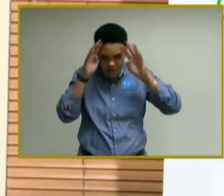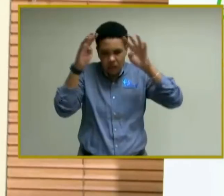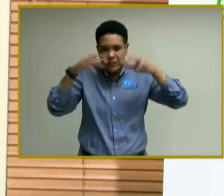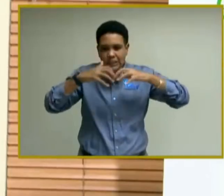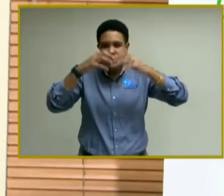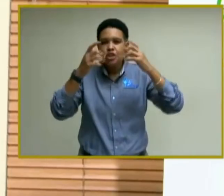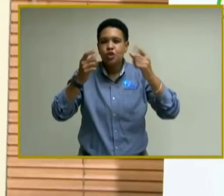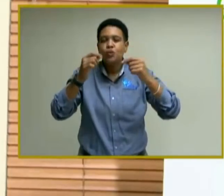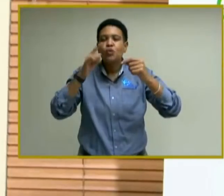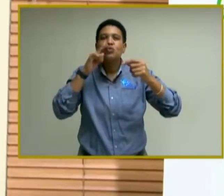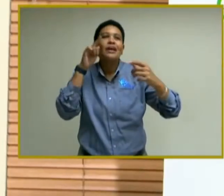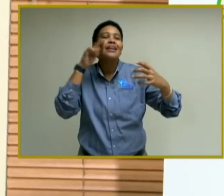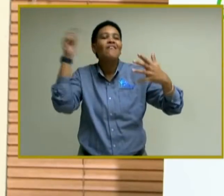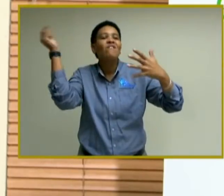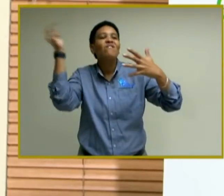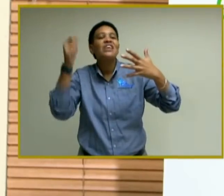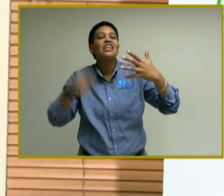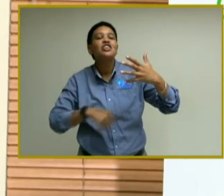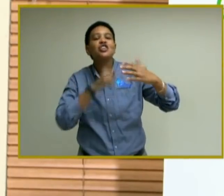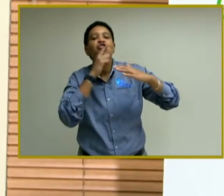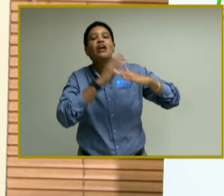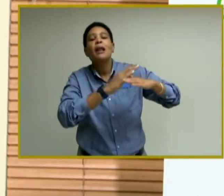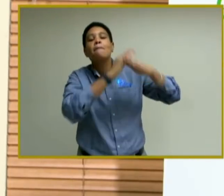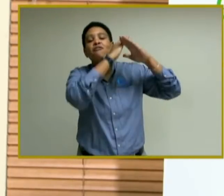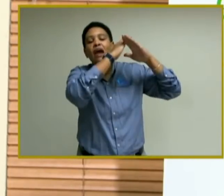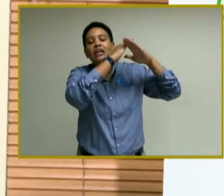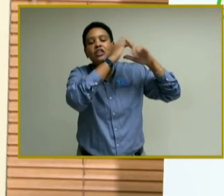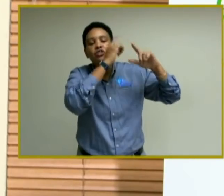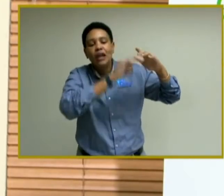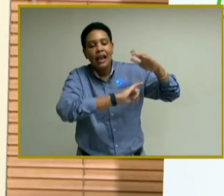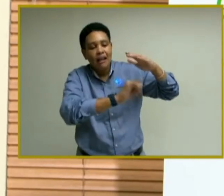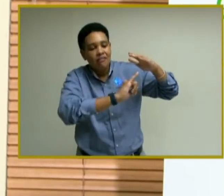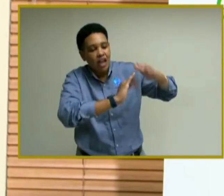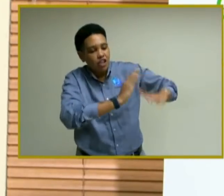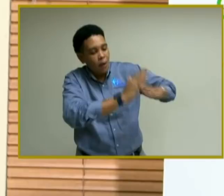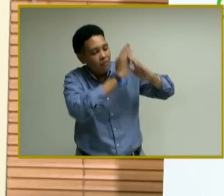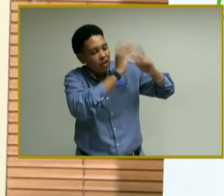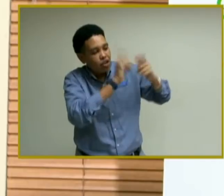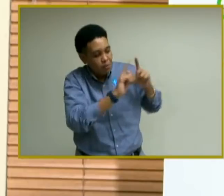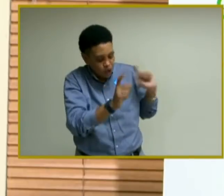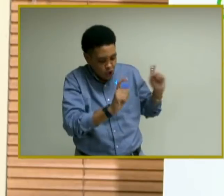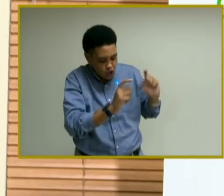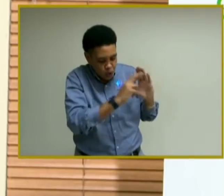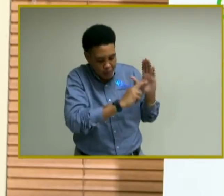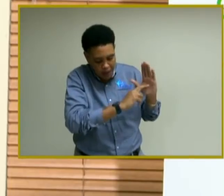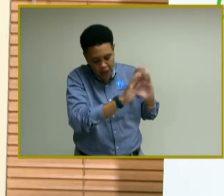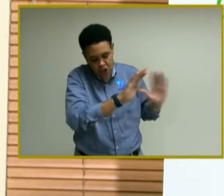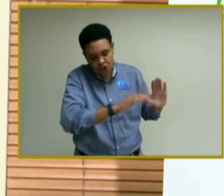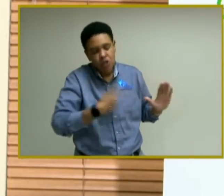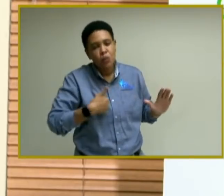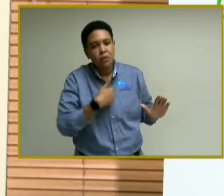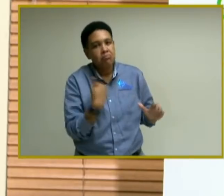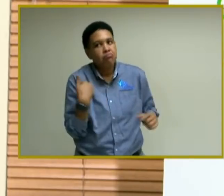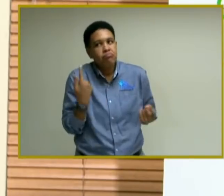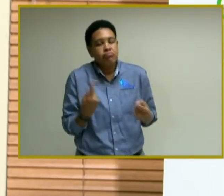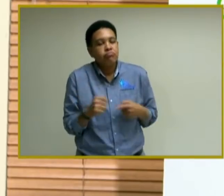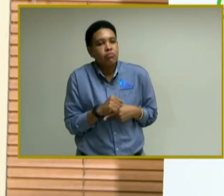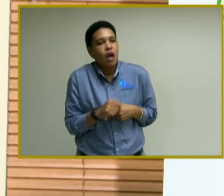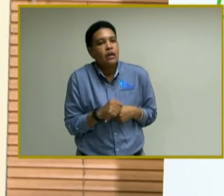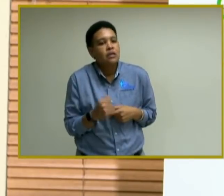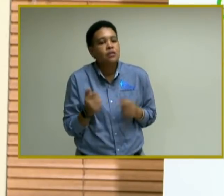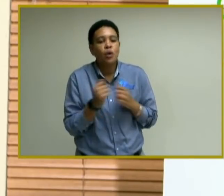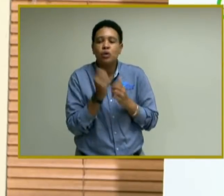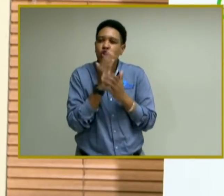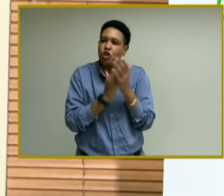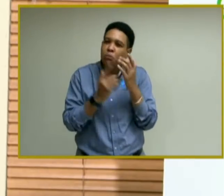that features the prevention, infection prevention and control measures that we have been practicing with